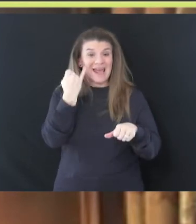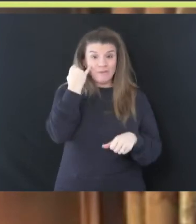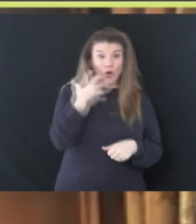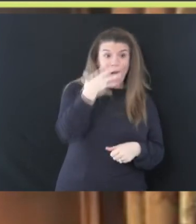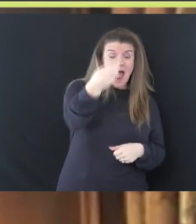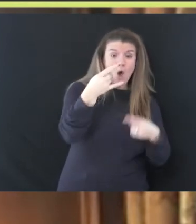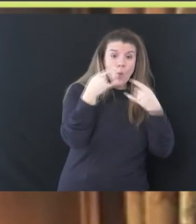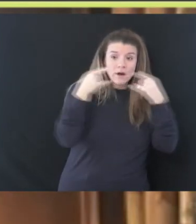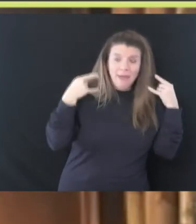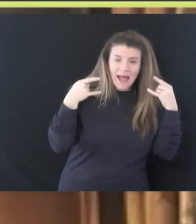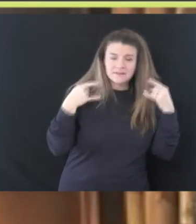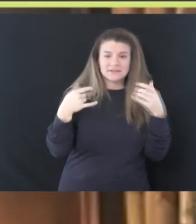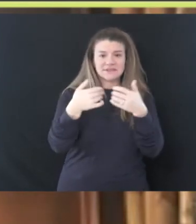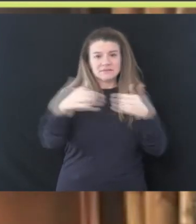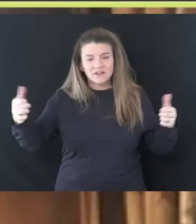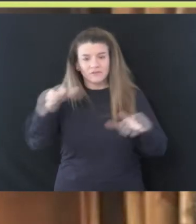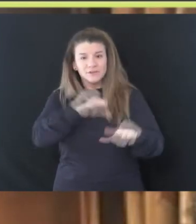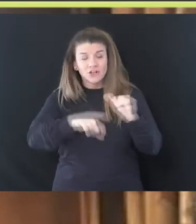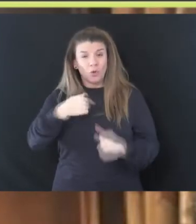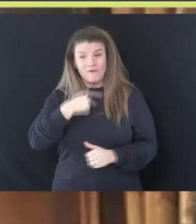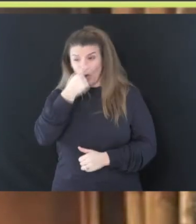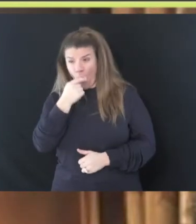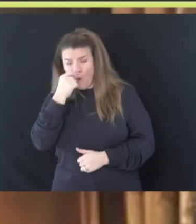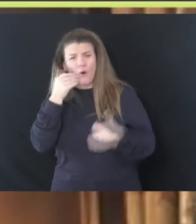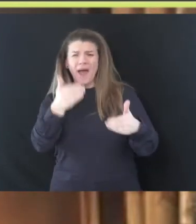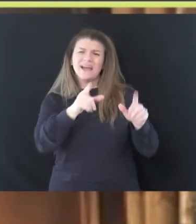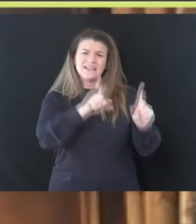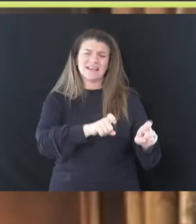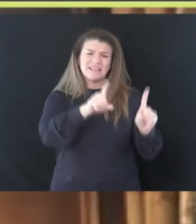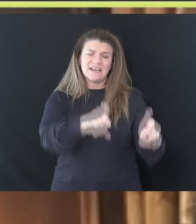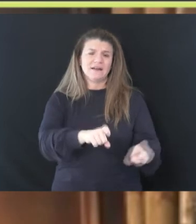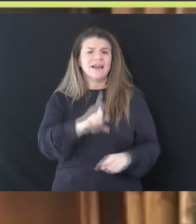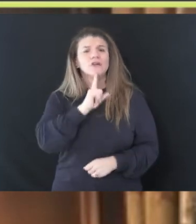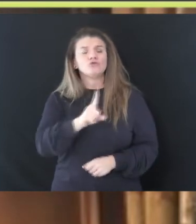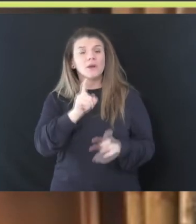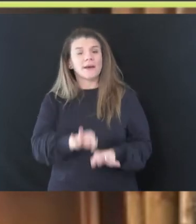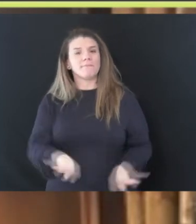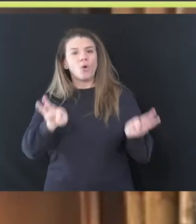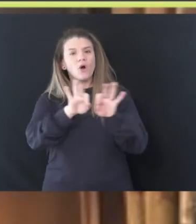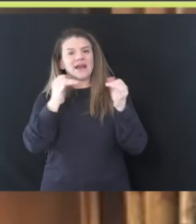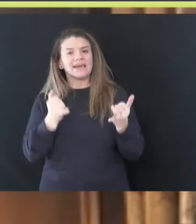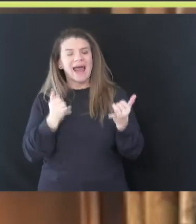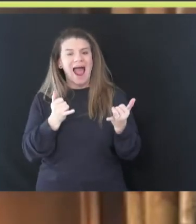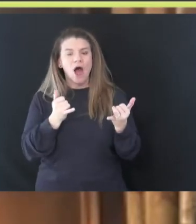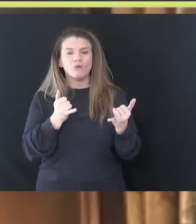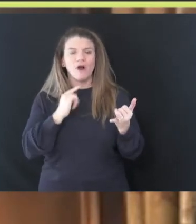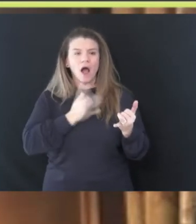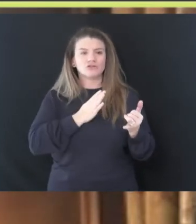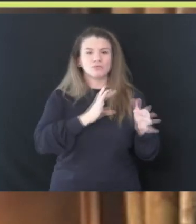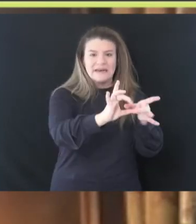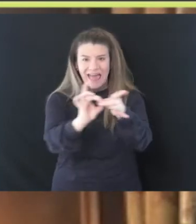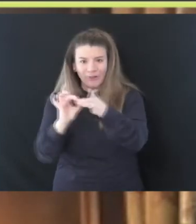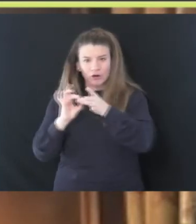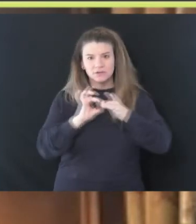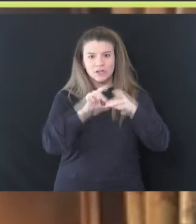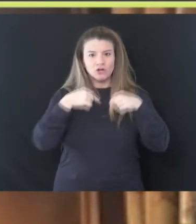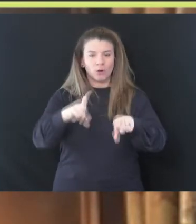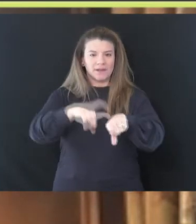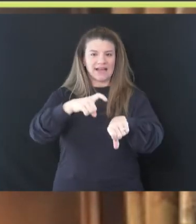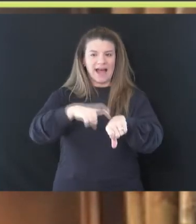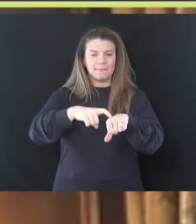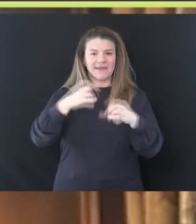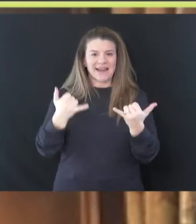out, stay distance. If you have a cold, get tested. It's really important right now that we really hang together during this time where we're getting